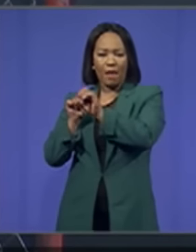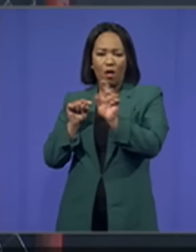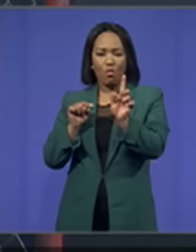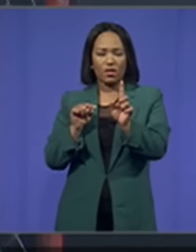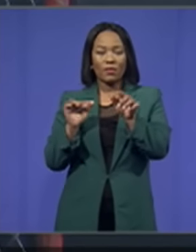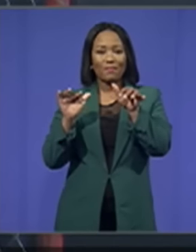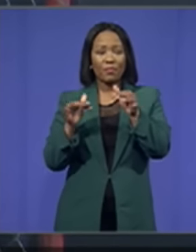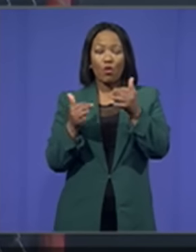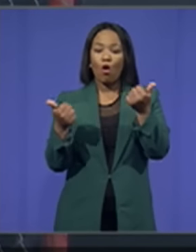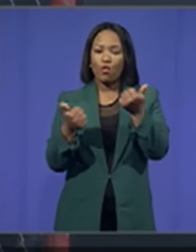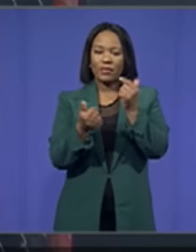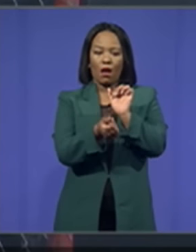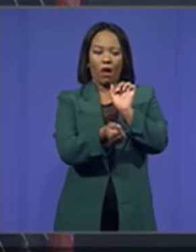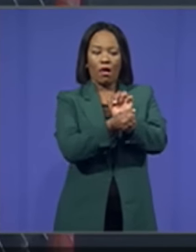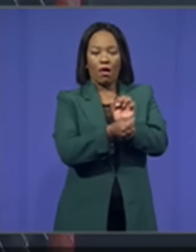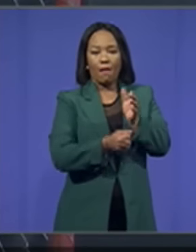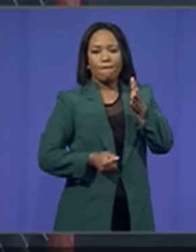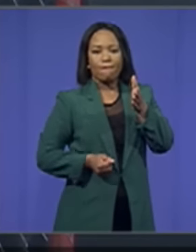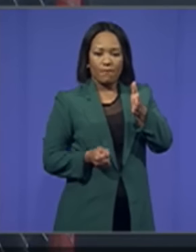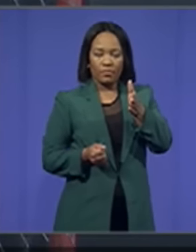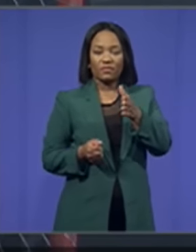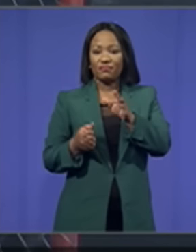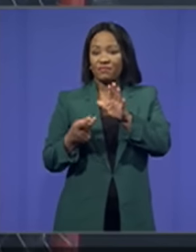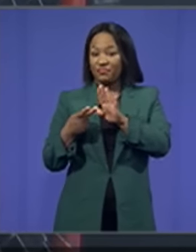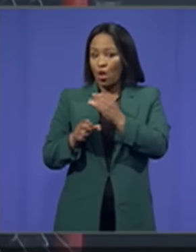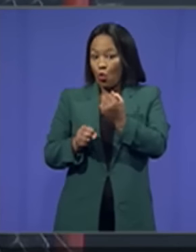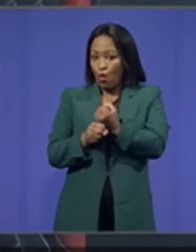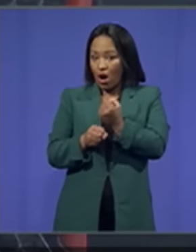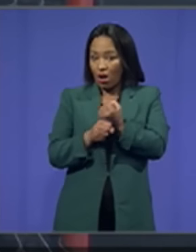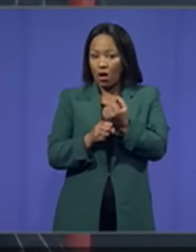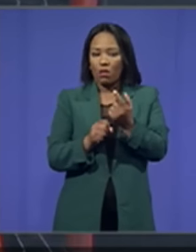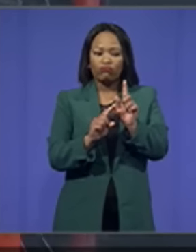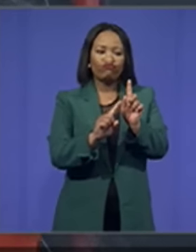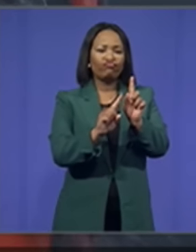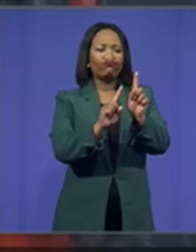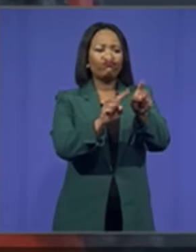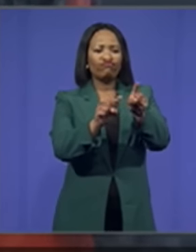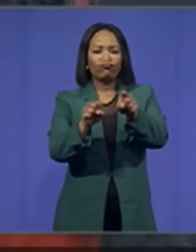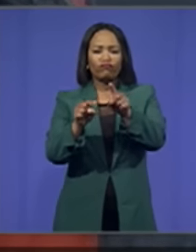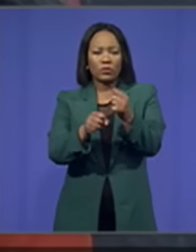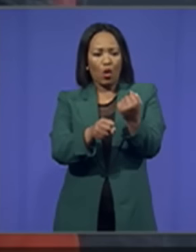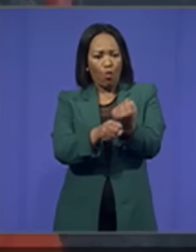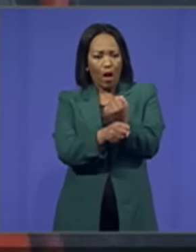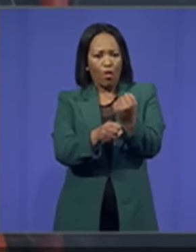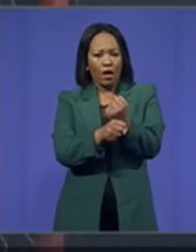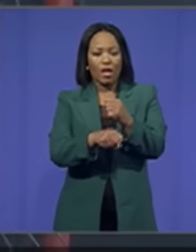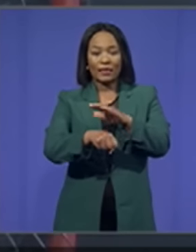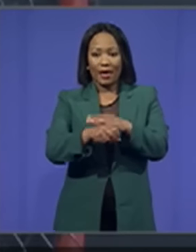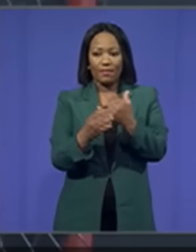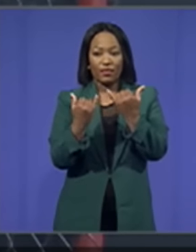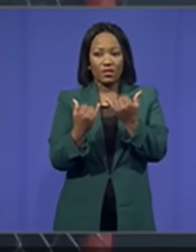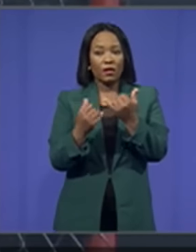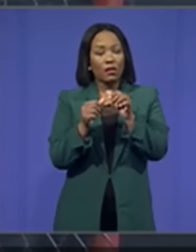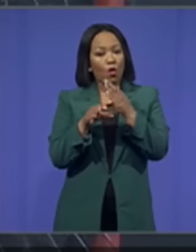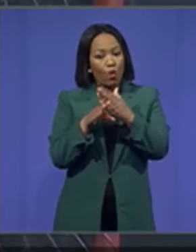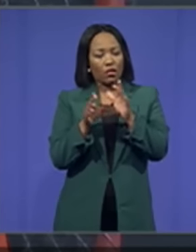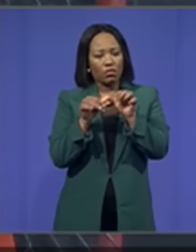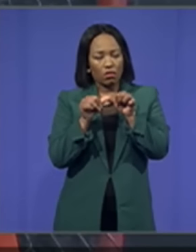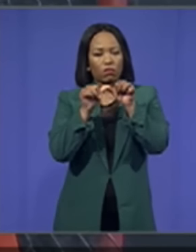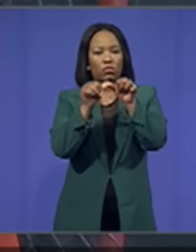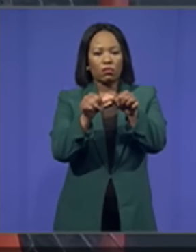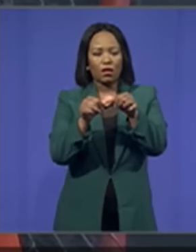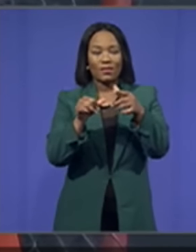ba seng ba lletswe ke ditshepe ka hare ho province le tshebetso ya bona e ntseng e tswela pele le mothathing wa hona jwale mo re emeng teng tshebetso ya bona e ntse e tswela pele mo